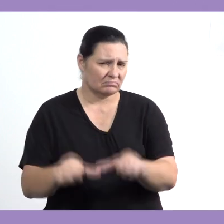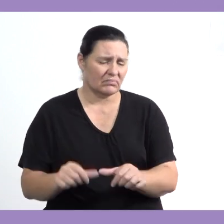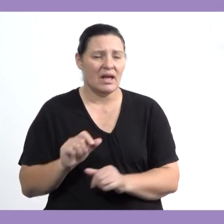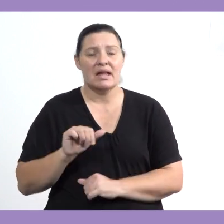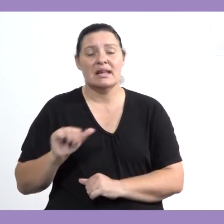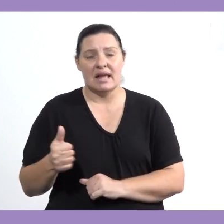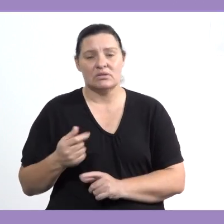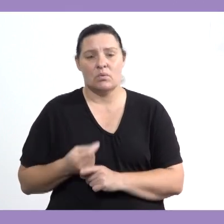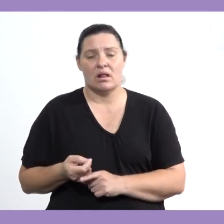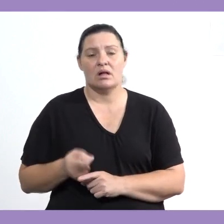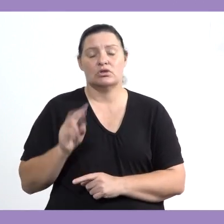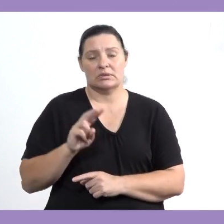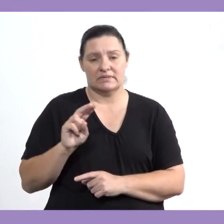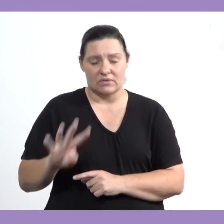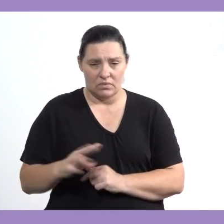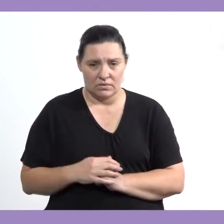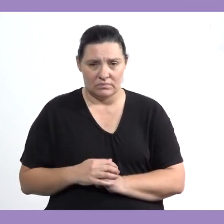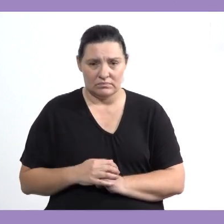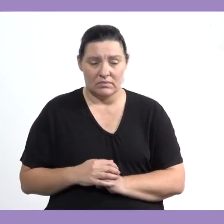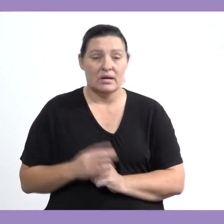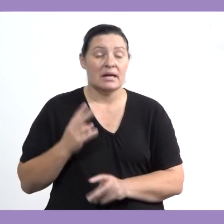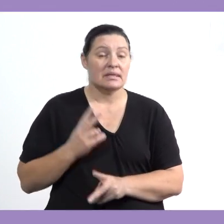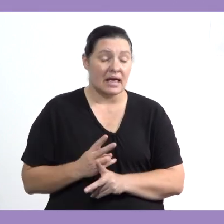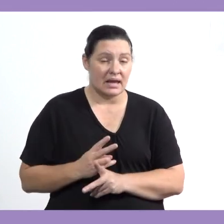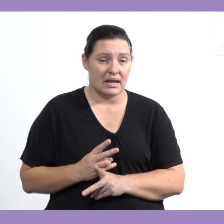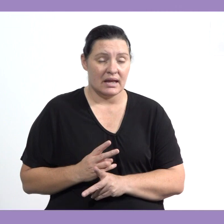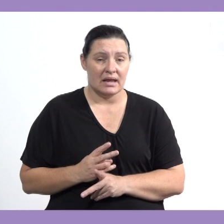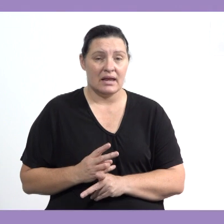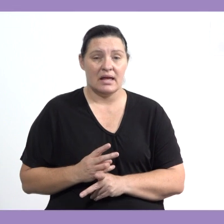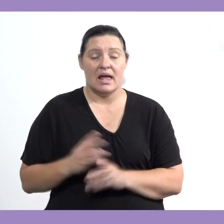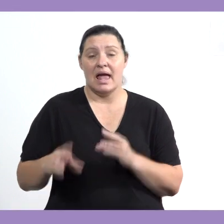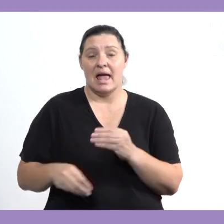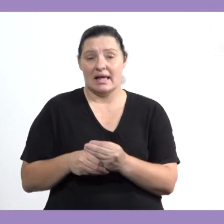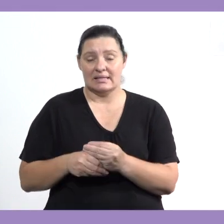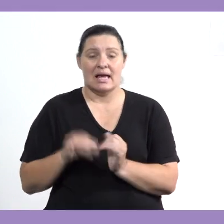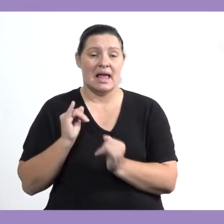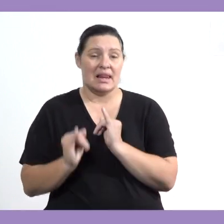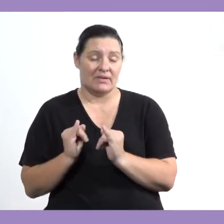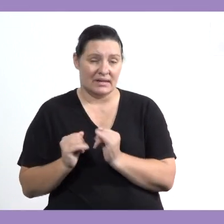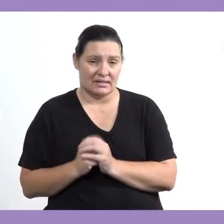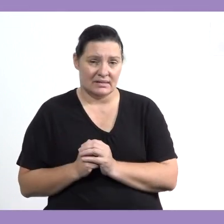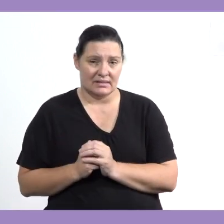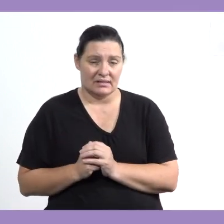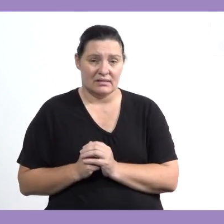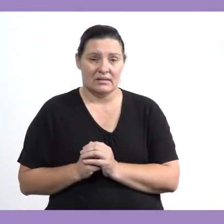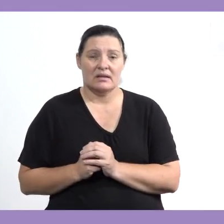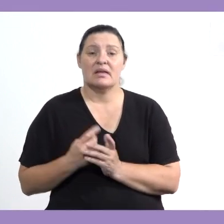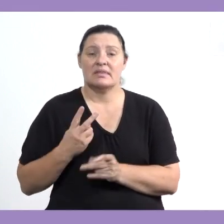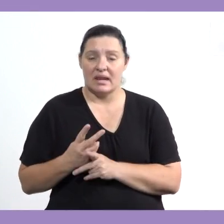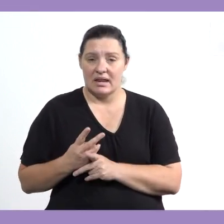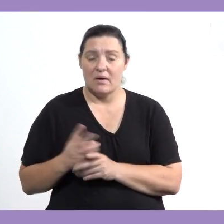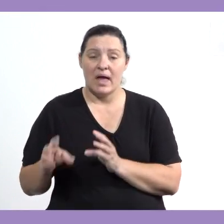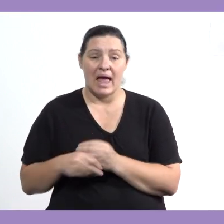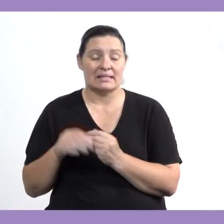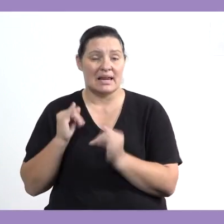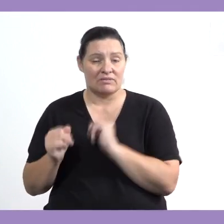continues, the next term is going to be 24. Then next we are going to add 11.